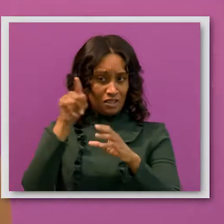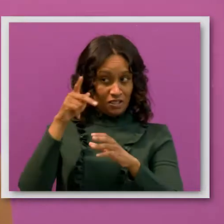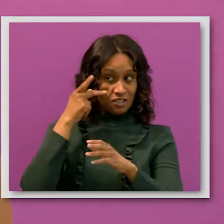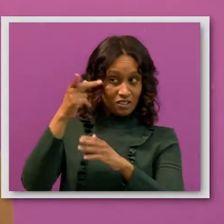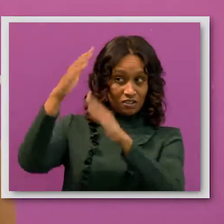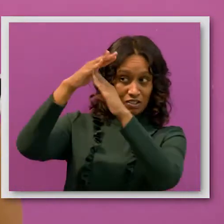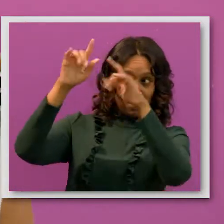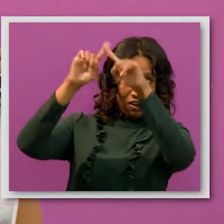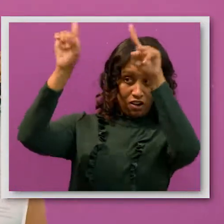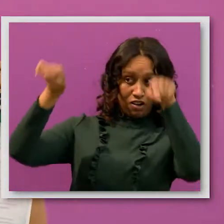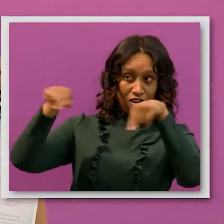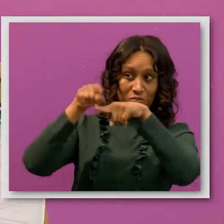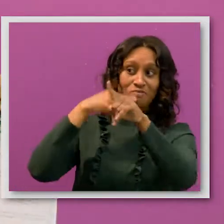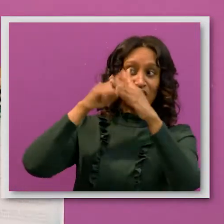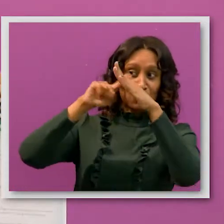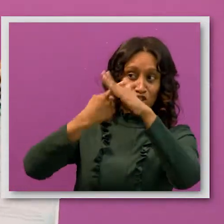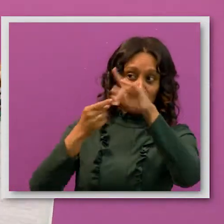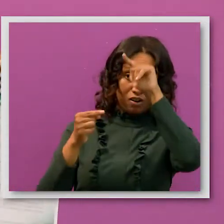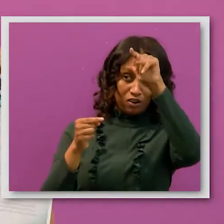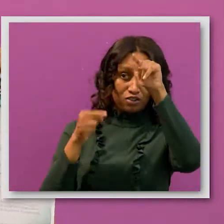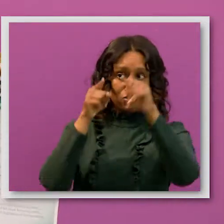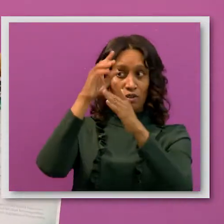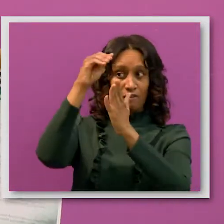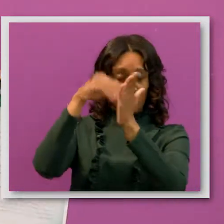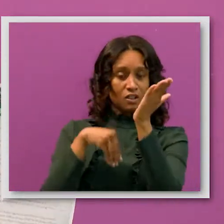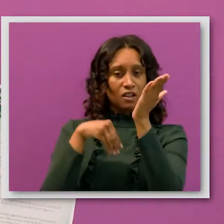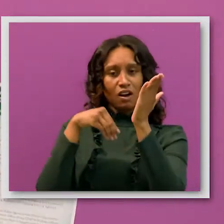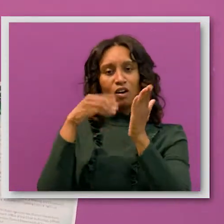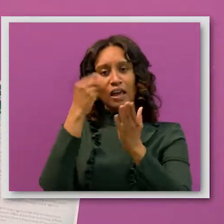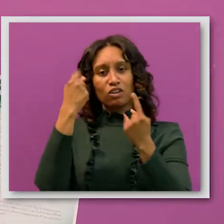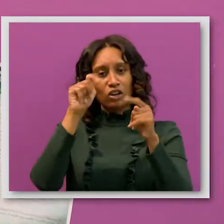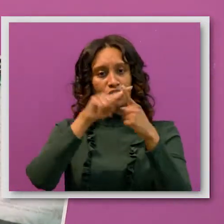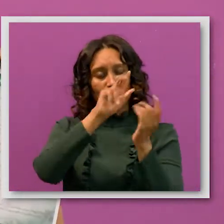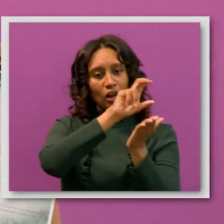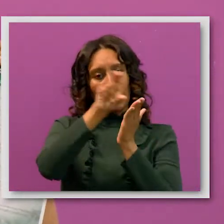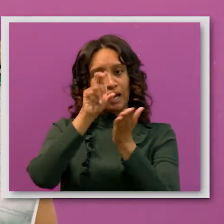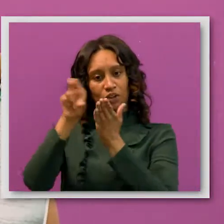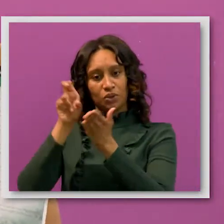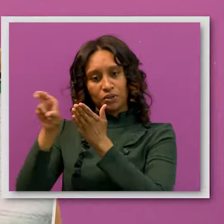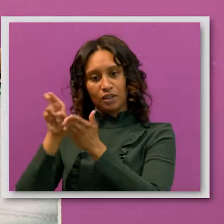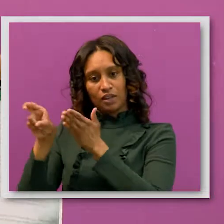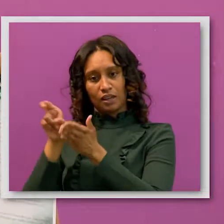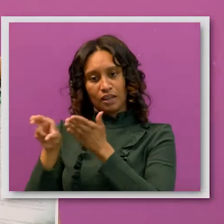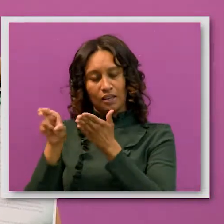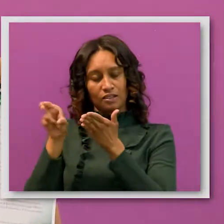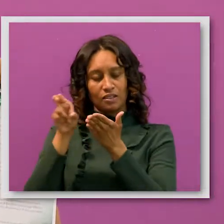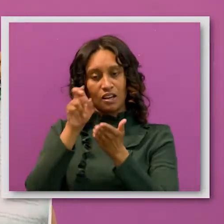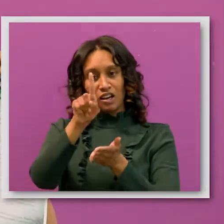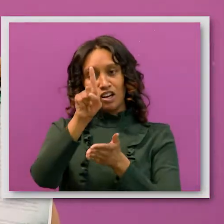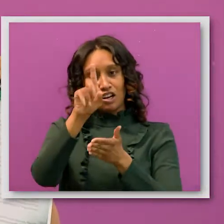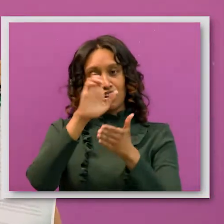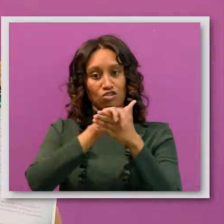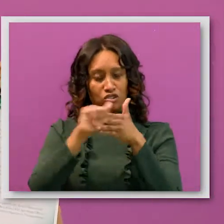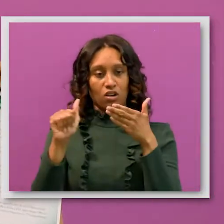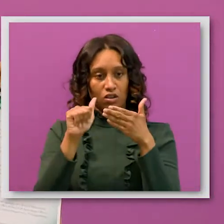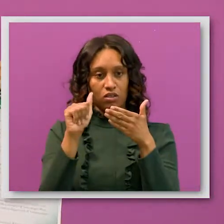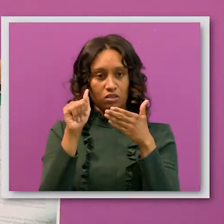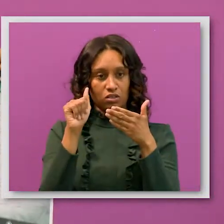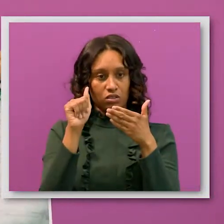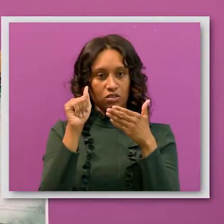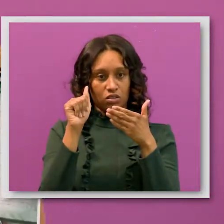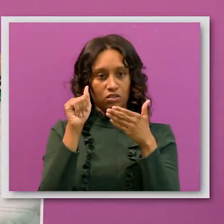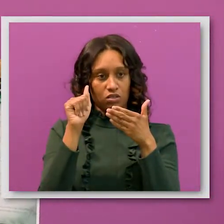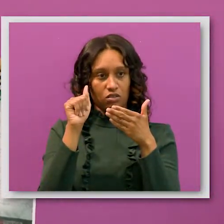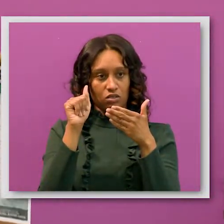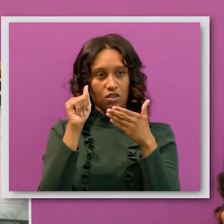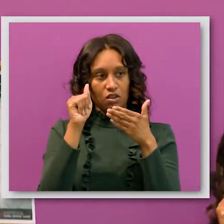top. On the right-hand side, I need you to fill that out and allocate the amount of money that you believe